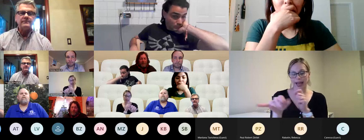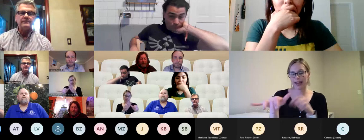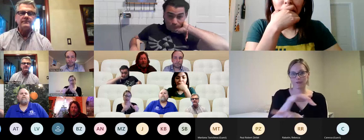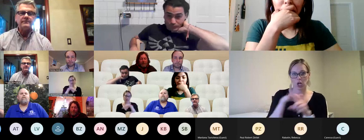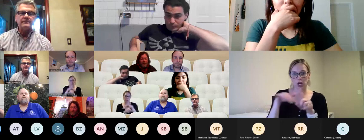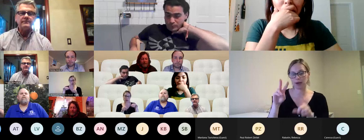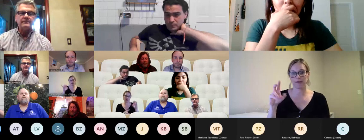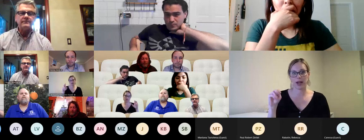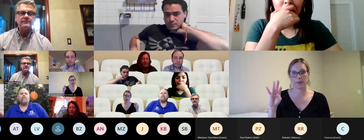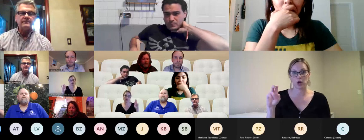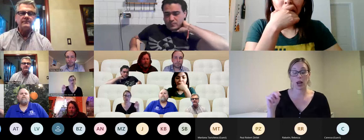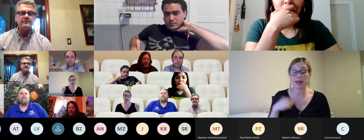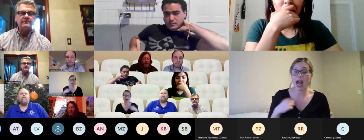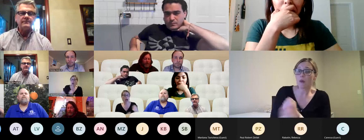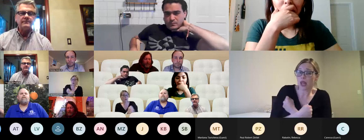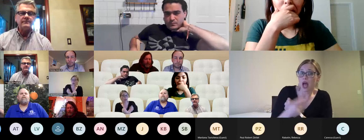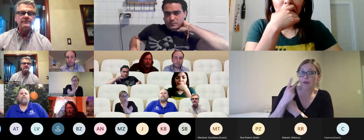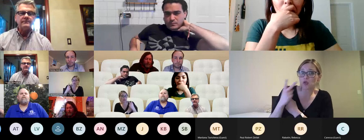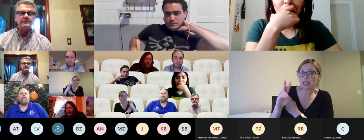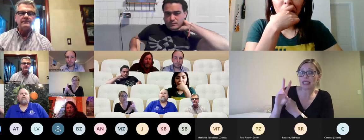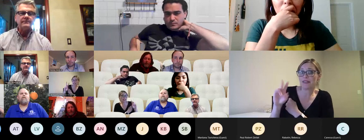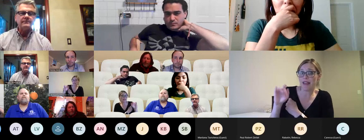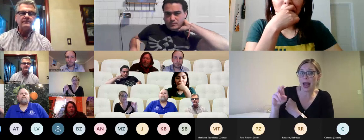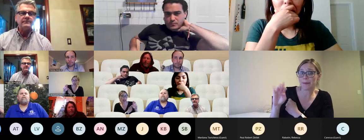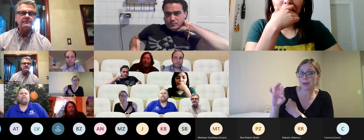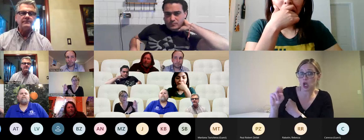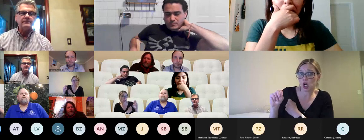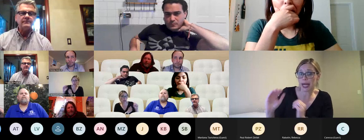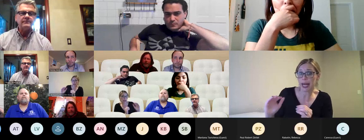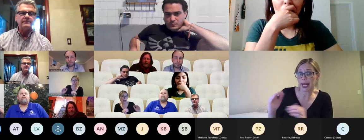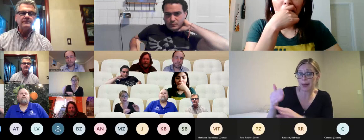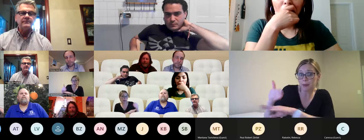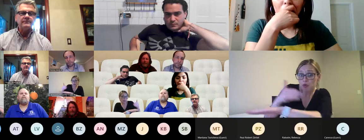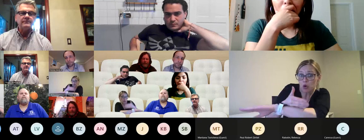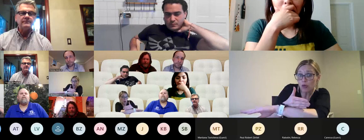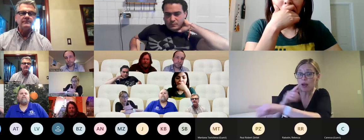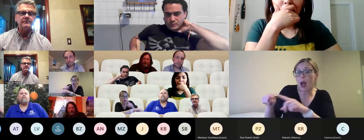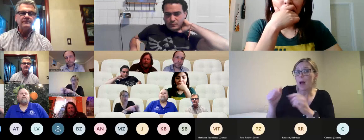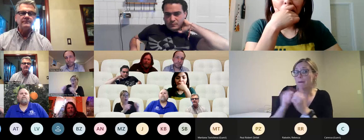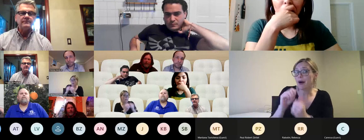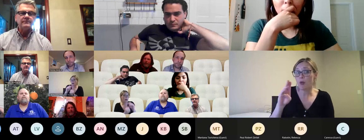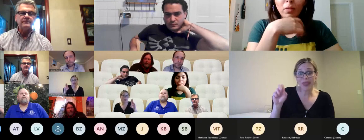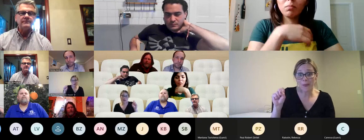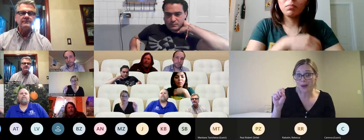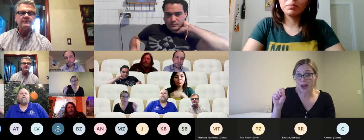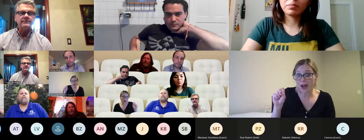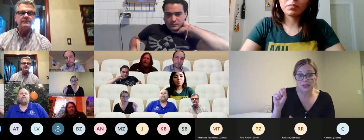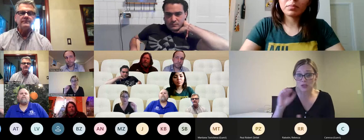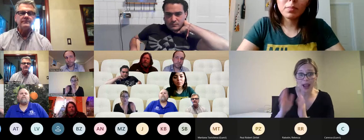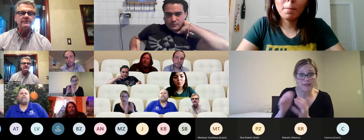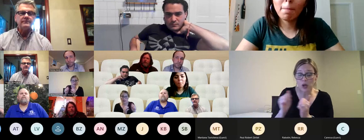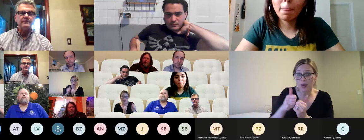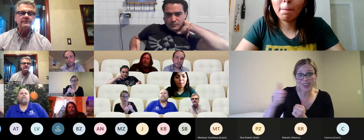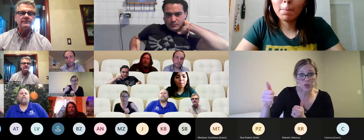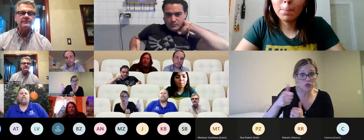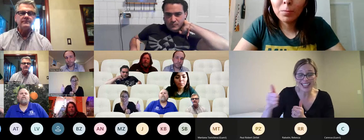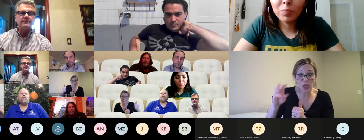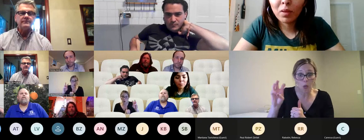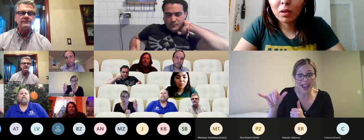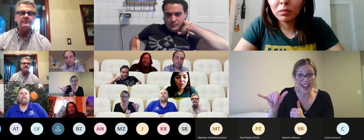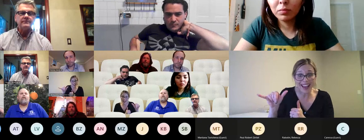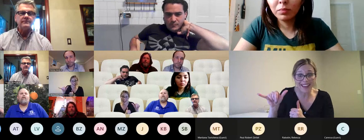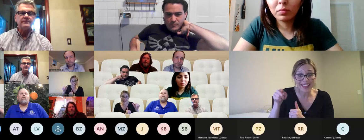Van Buren improve as well, but I don't know, with all the bus traffic along it as a transit way, I don't know that you're going to be able